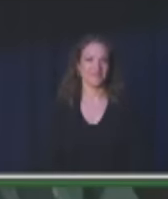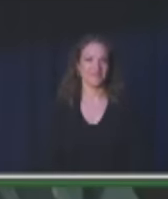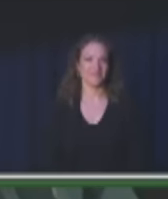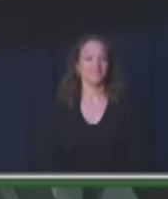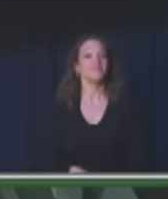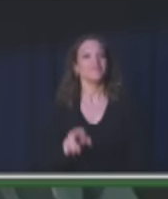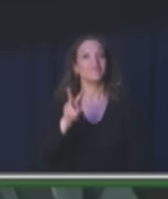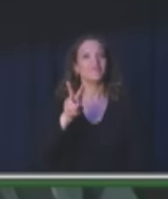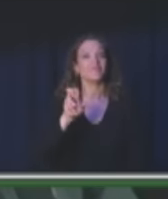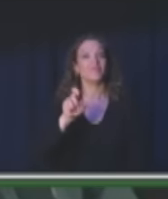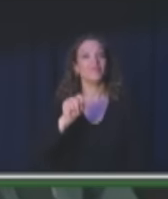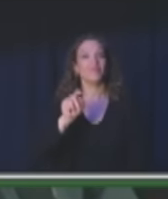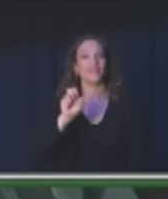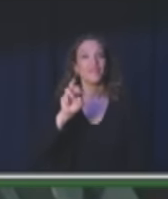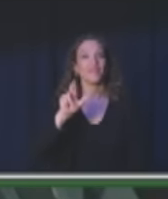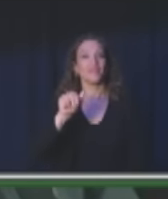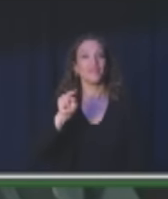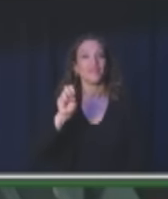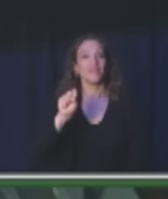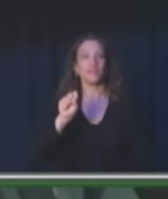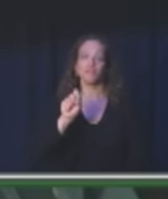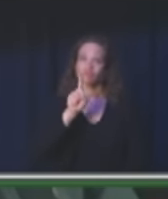The veterans have made a difference.